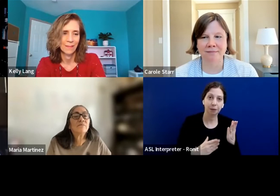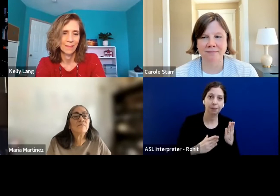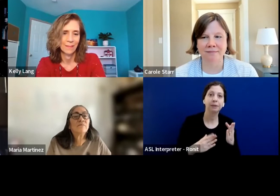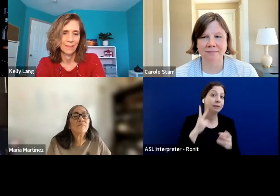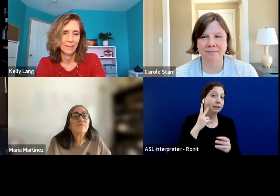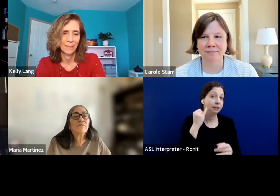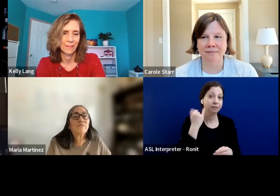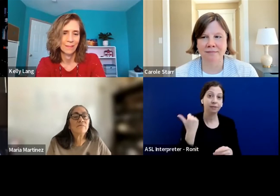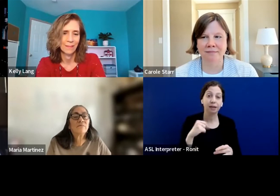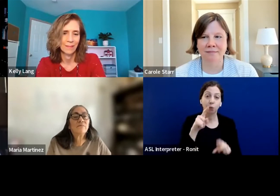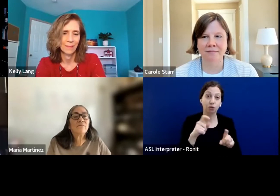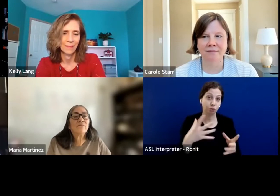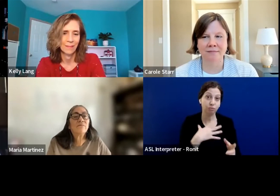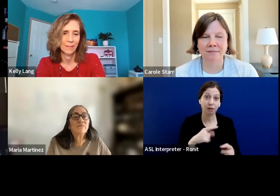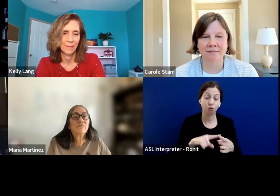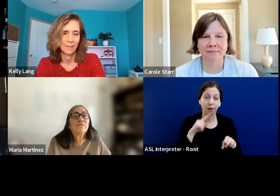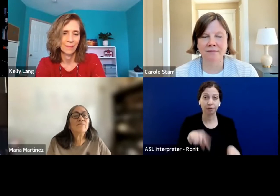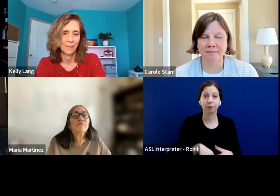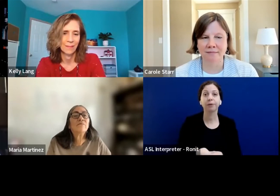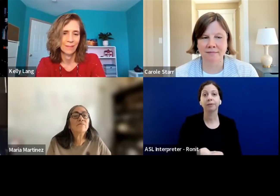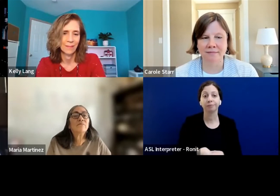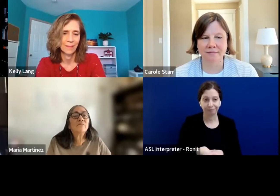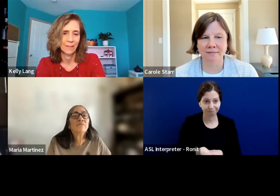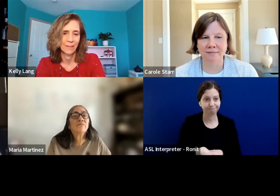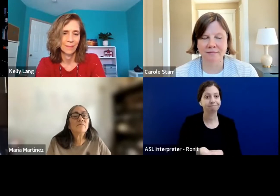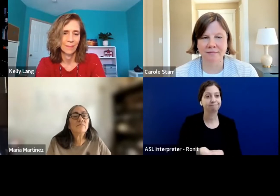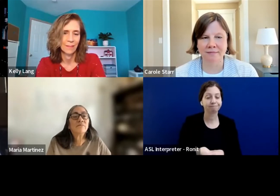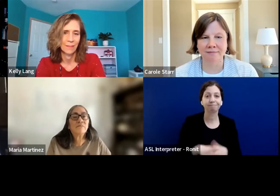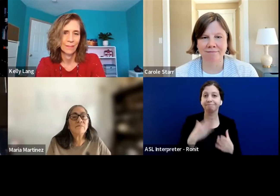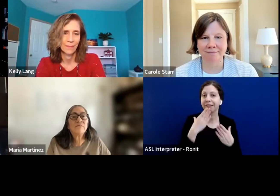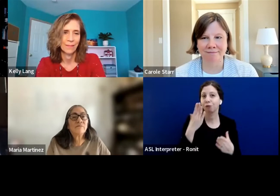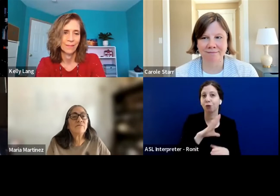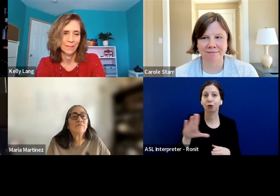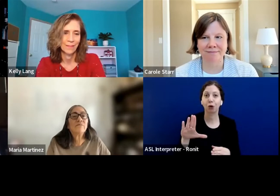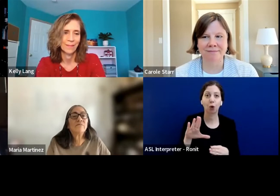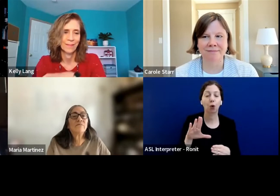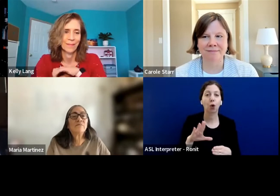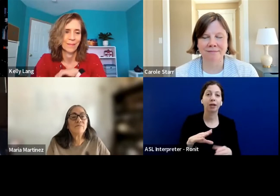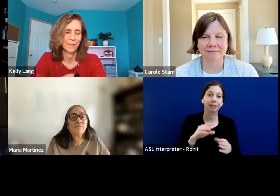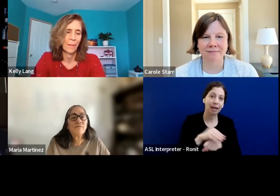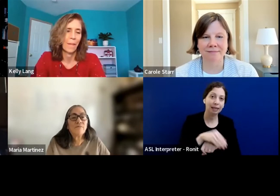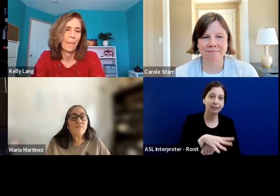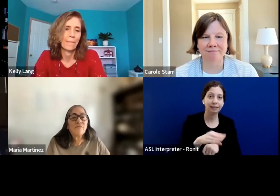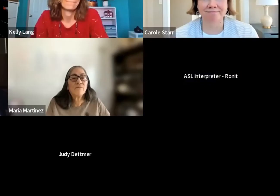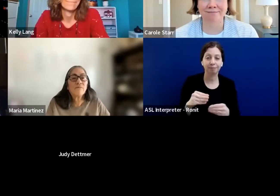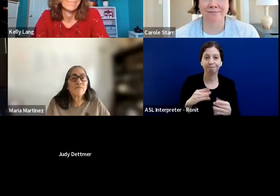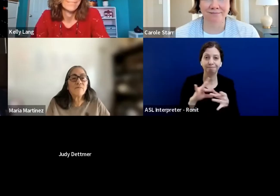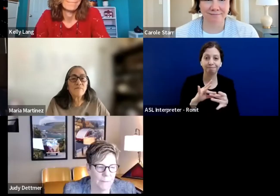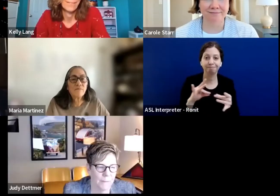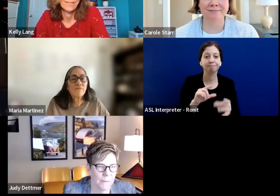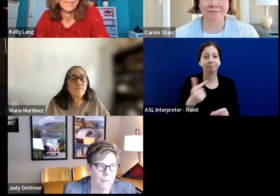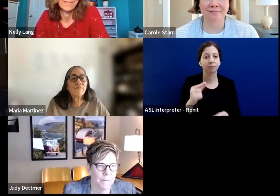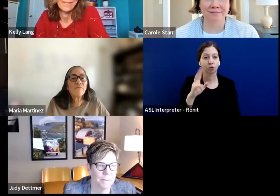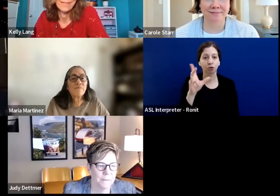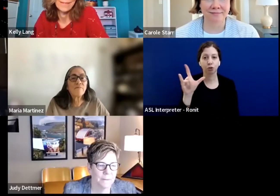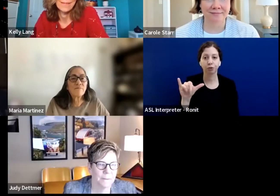some questions you'd like to answer. And with that, thank you for your insight and your guidance. And I'm going to turn things over to Judy Detmer